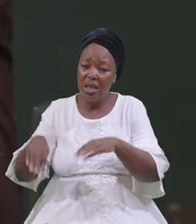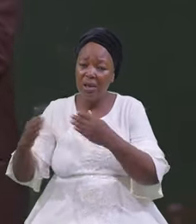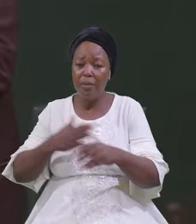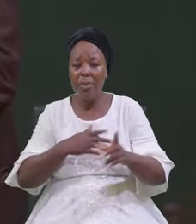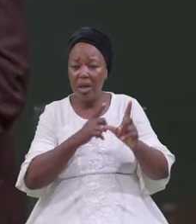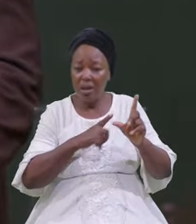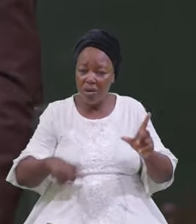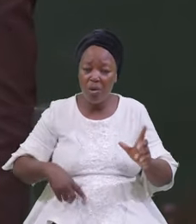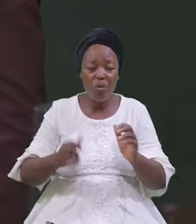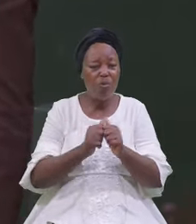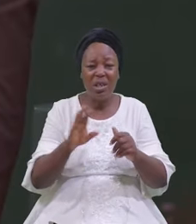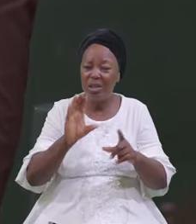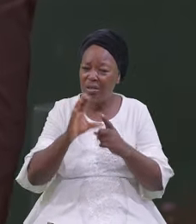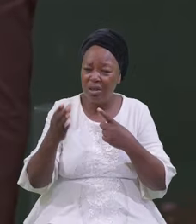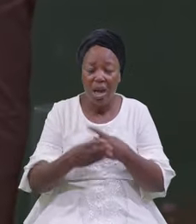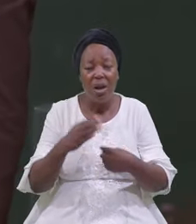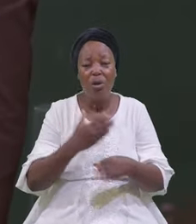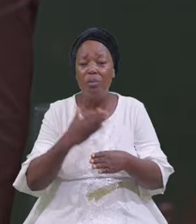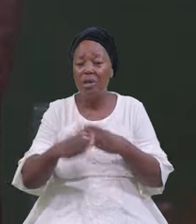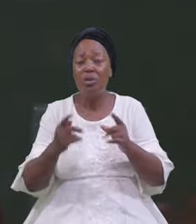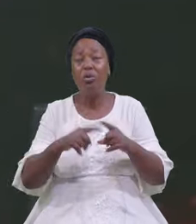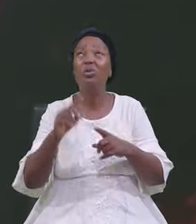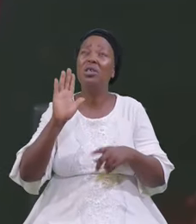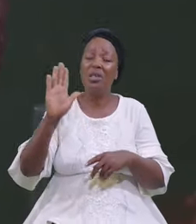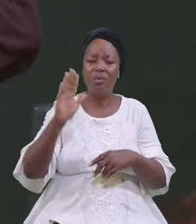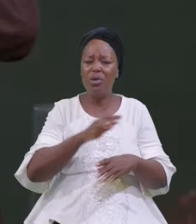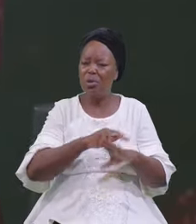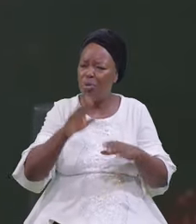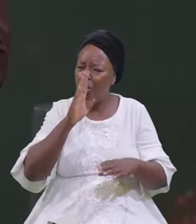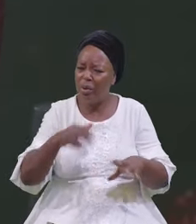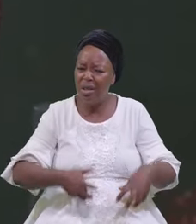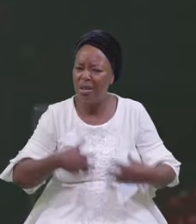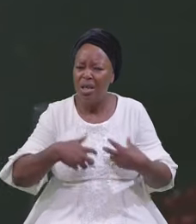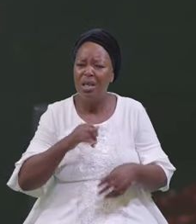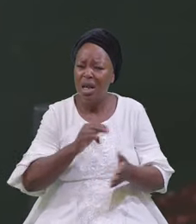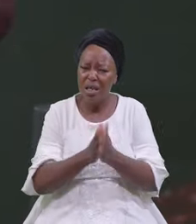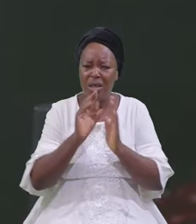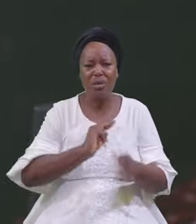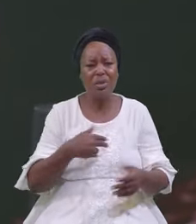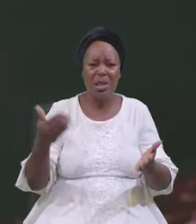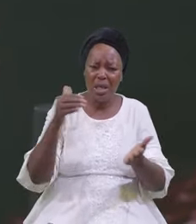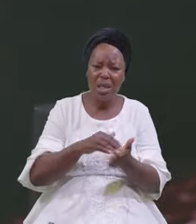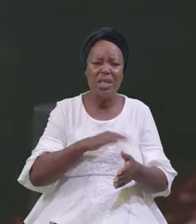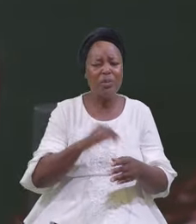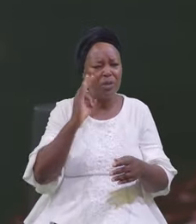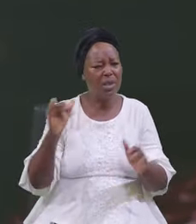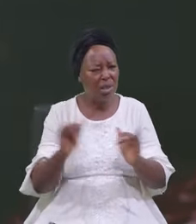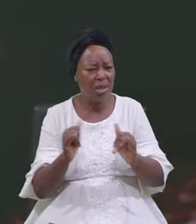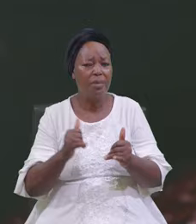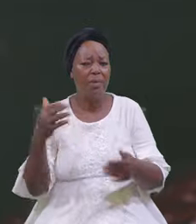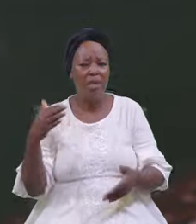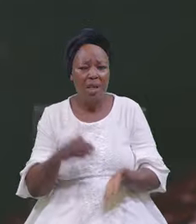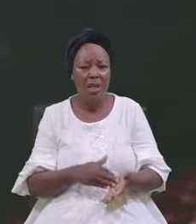unconditionally, absolutely unto him? Don't be grieved. He's asking us again. He's preaching the same thing again.